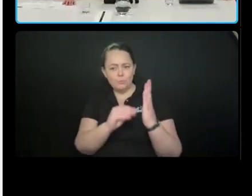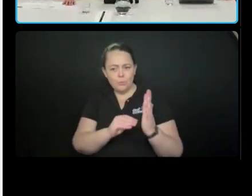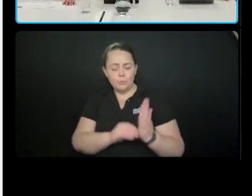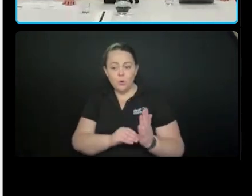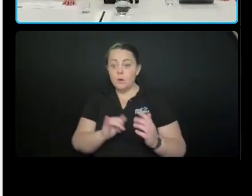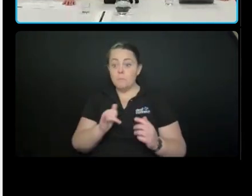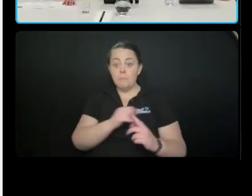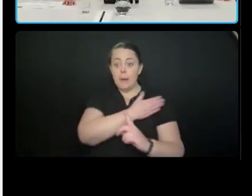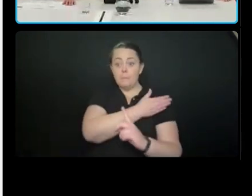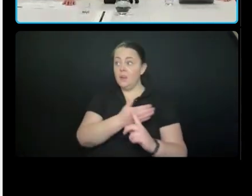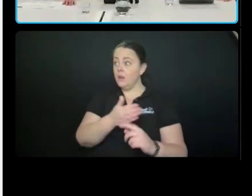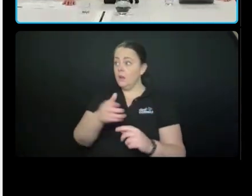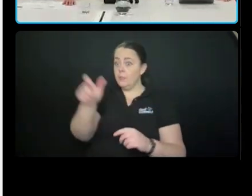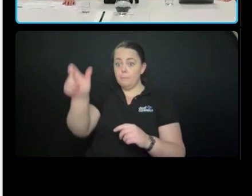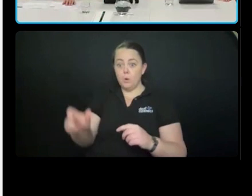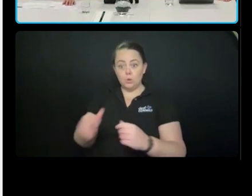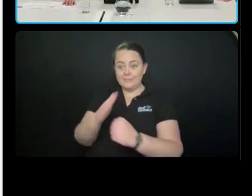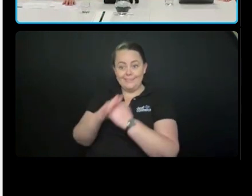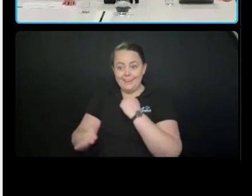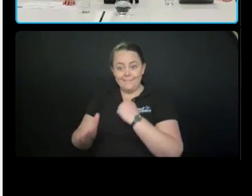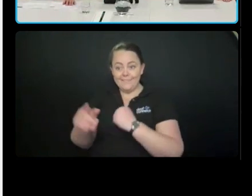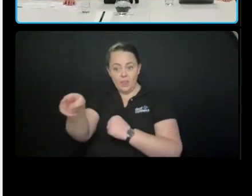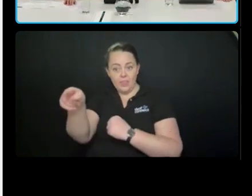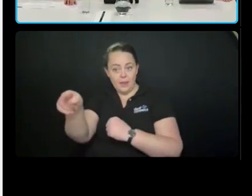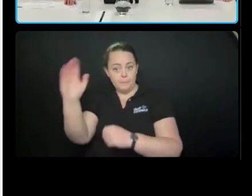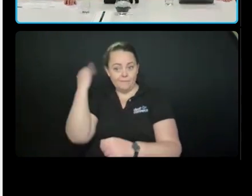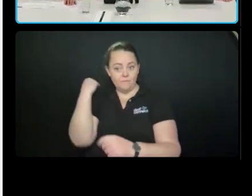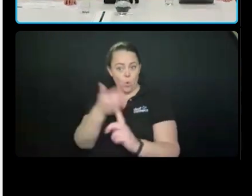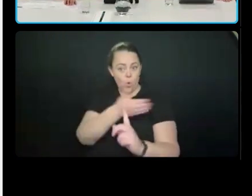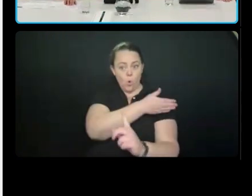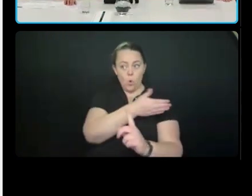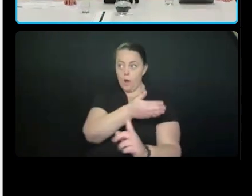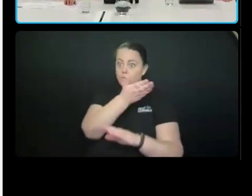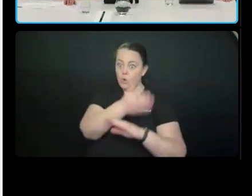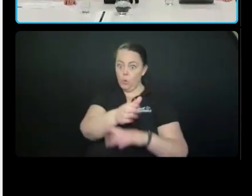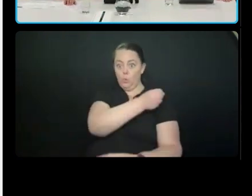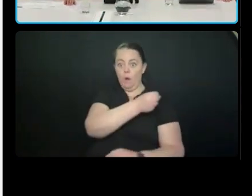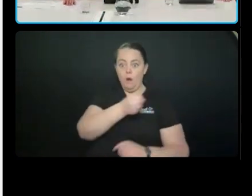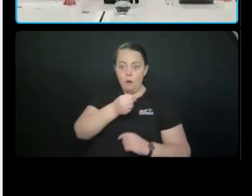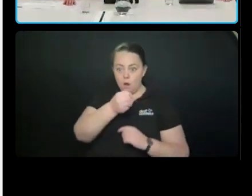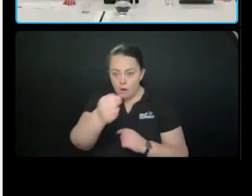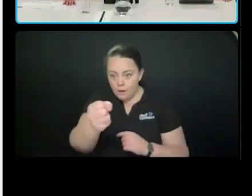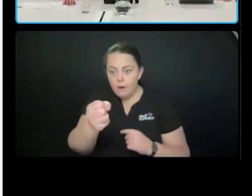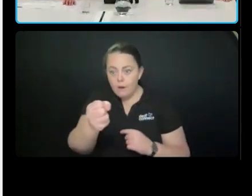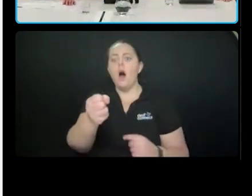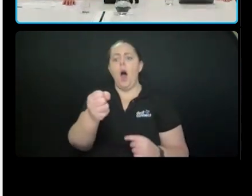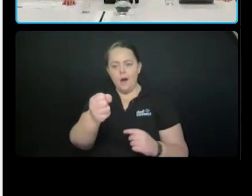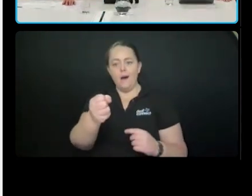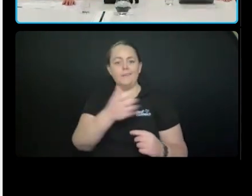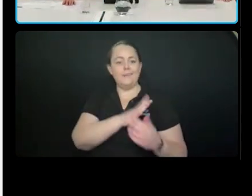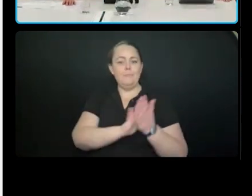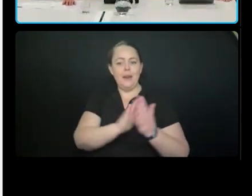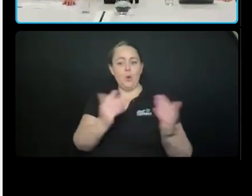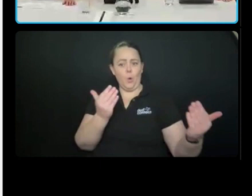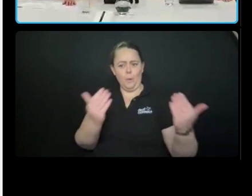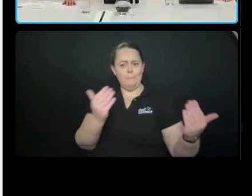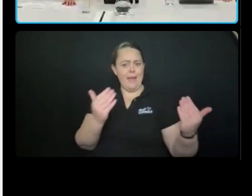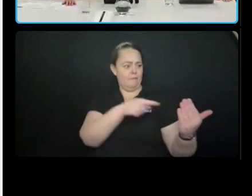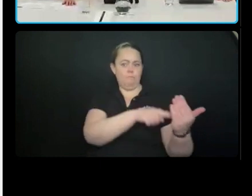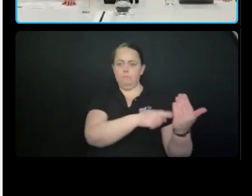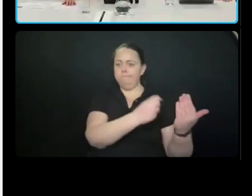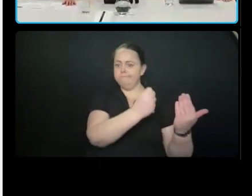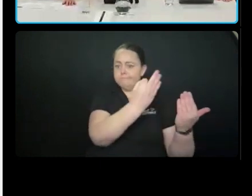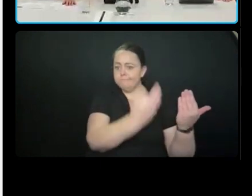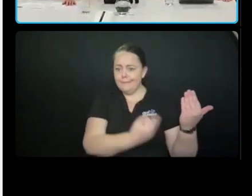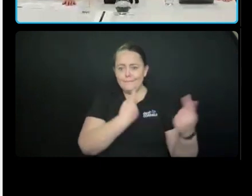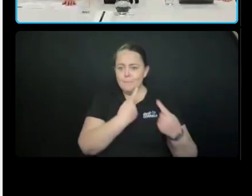would include that person is noted down, you include them in the number, and then you would note down the number of